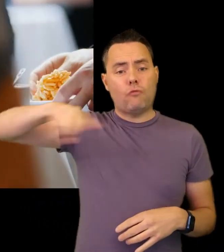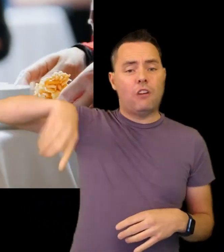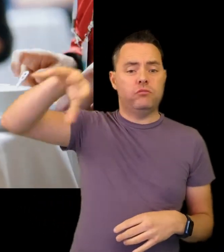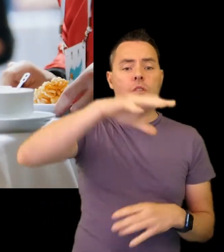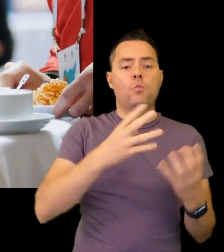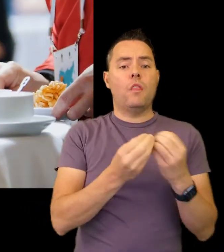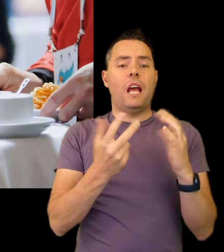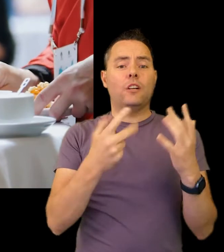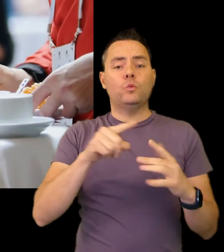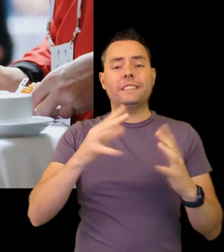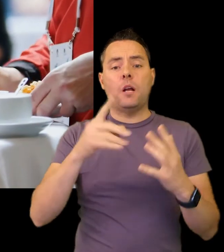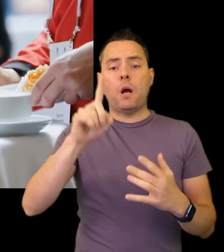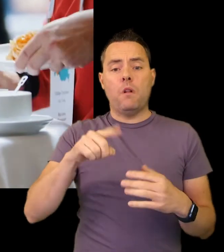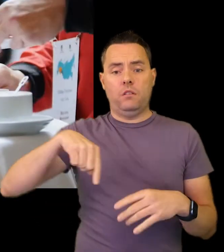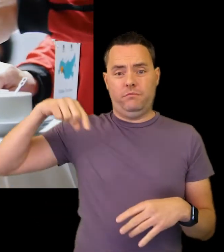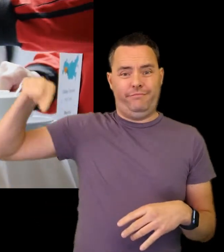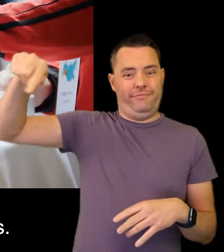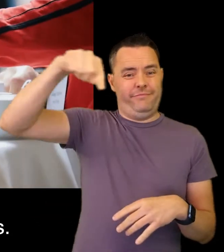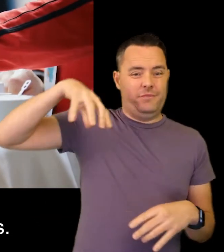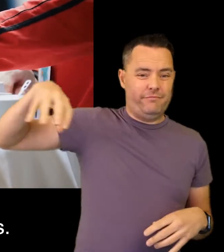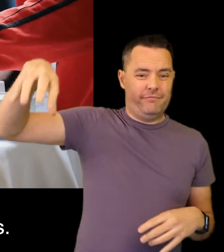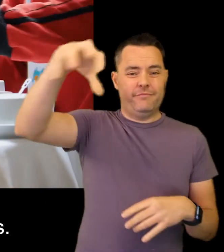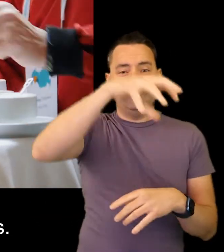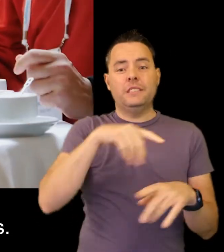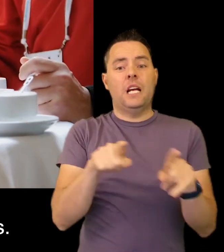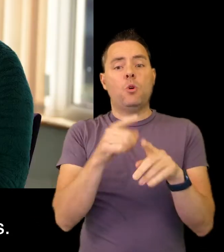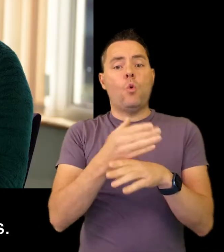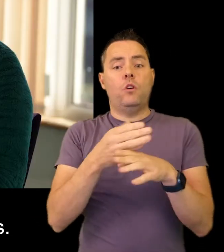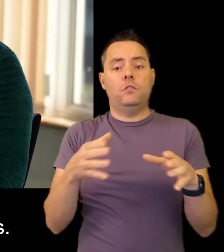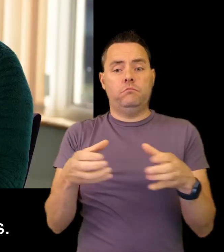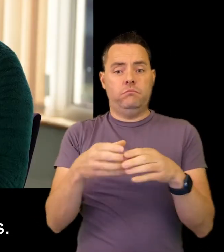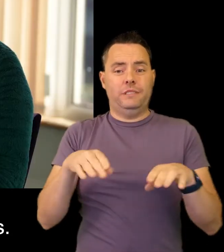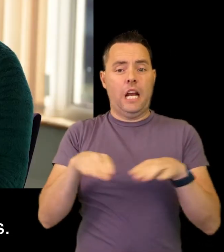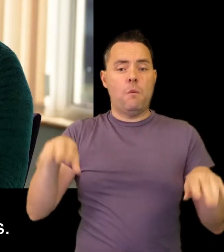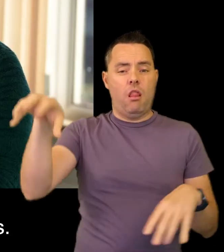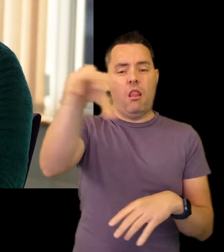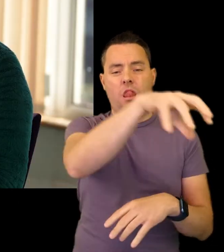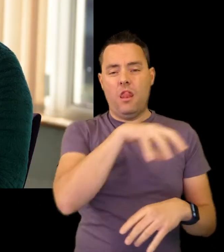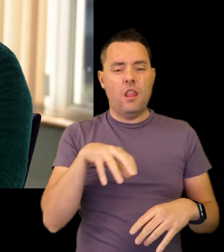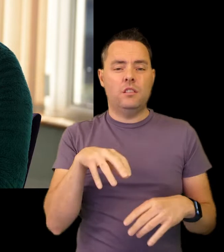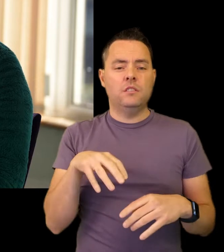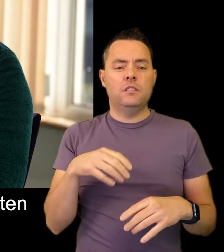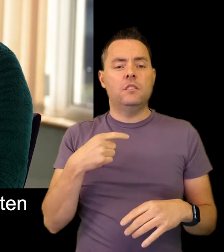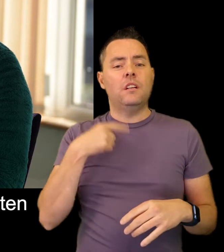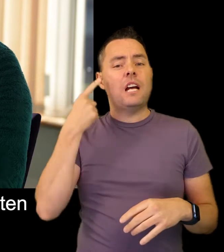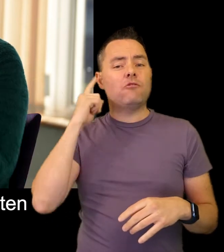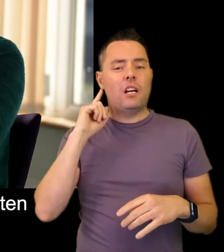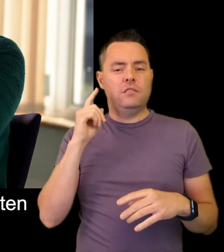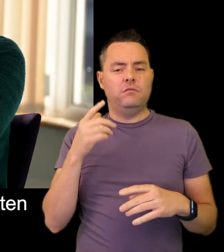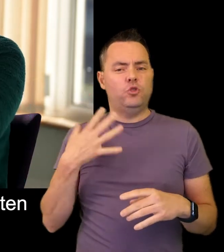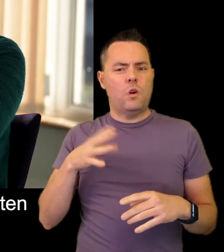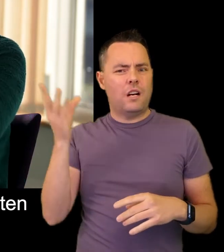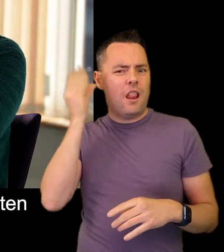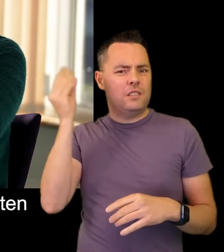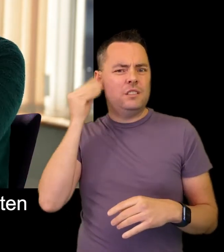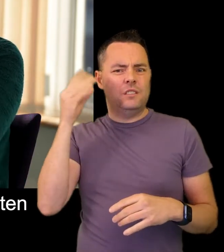20 circular tables with 8-10 people around each, and then they say, do some group work on your tables. And my hearing